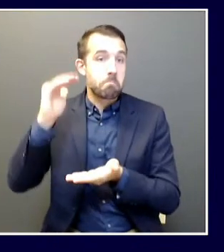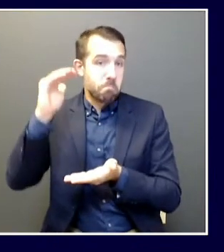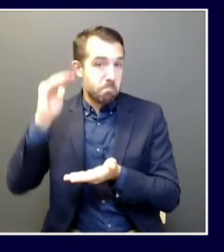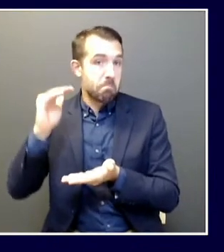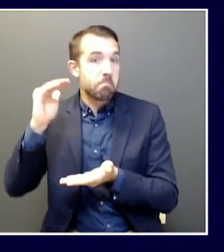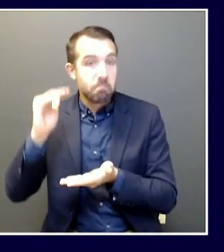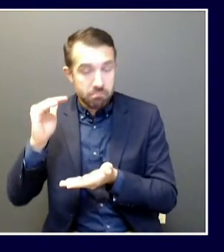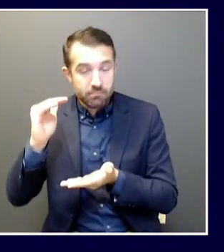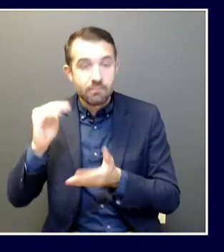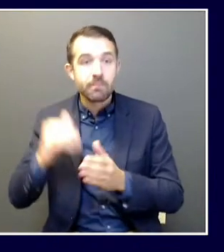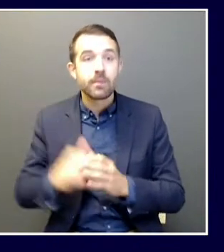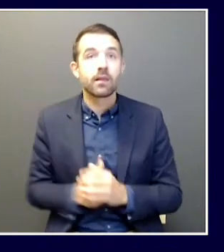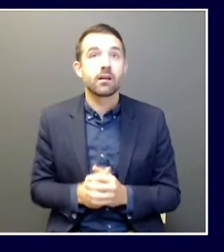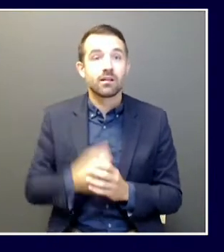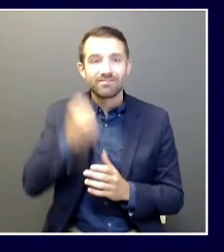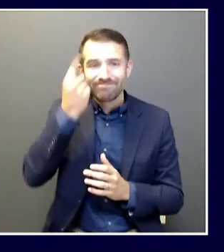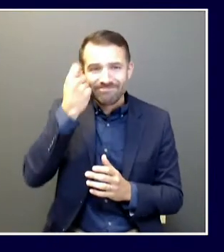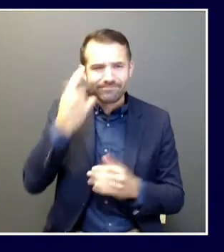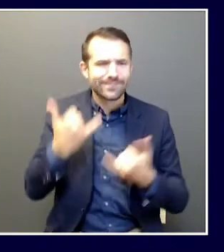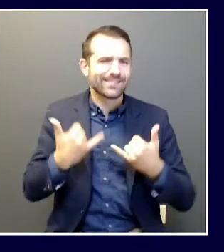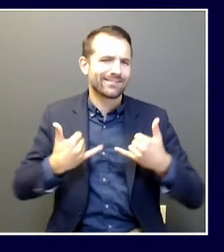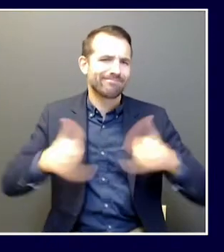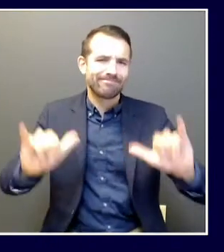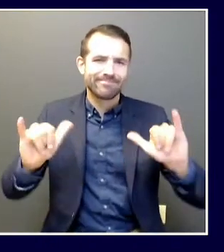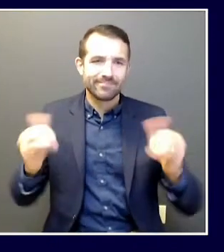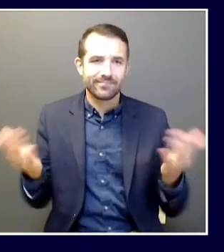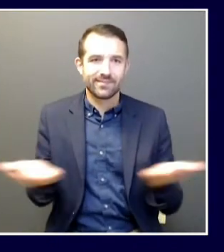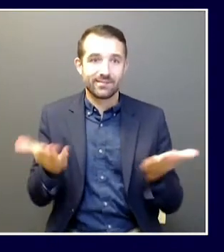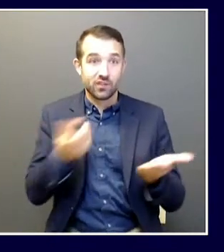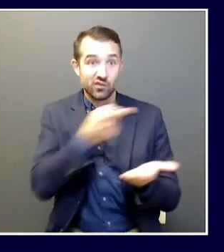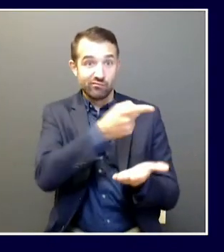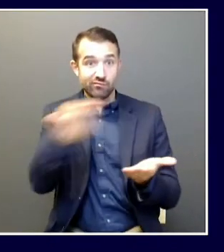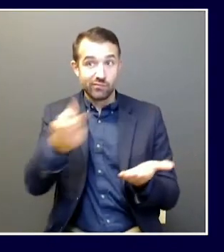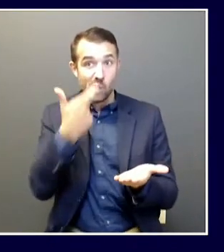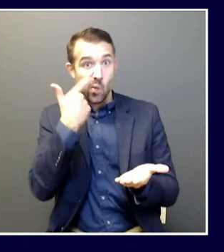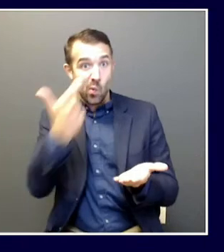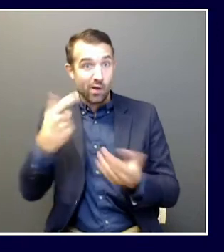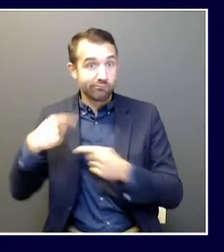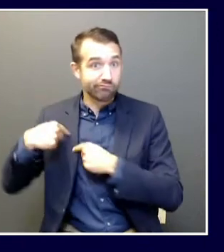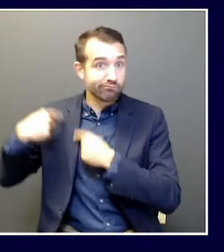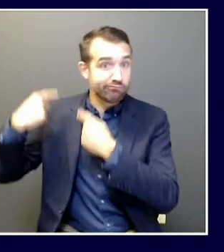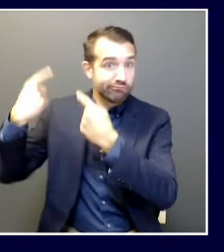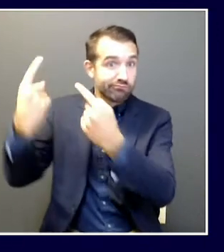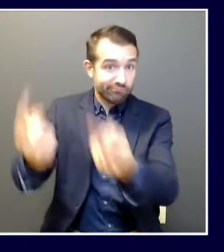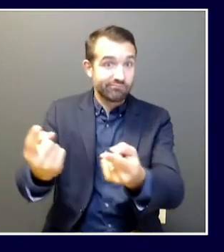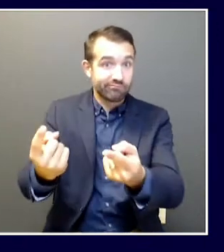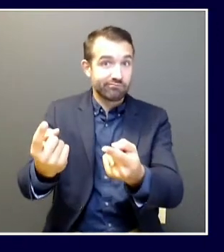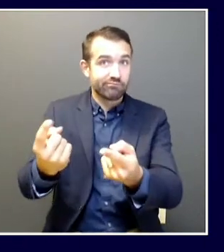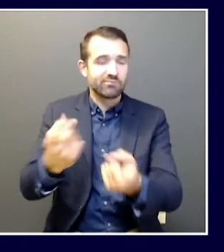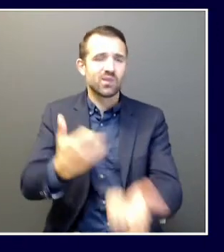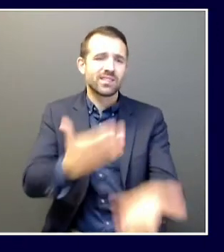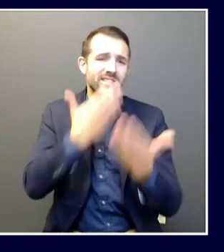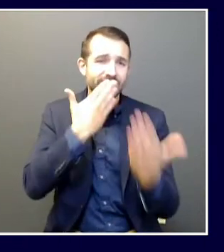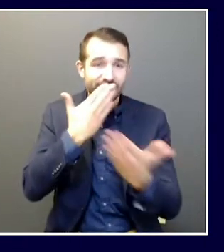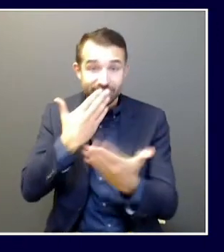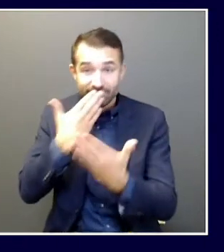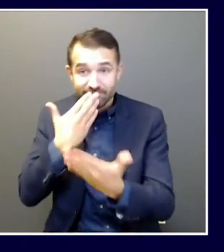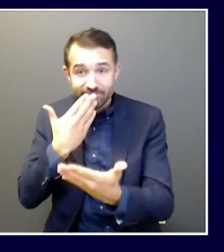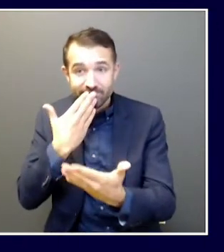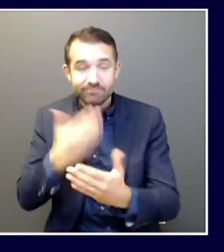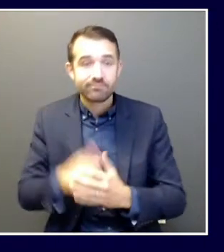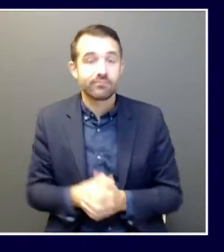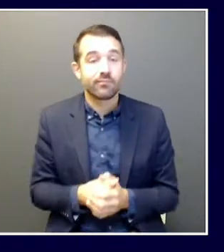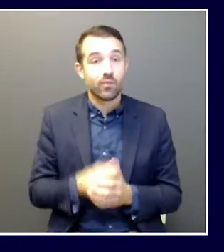who have tuned in to these briefings since the beginning, we'd like to take a second to thank you. You have spent the equivalent